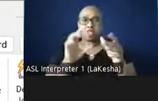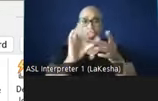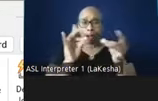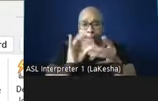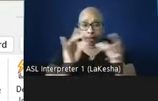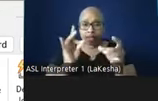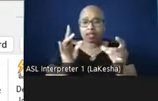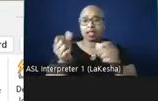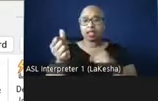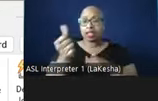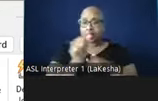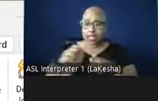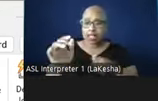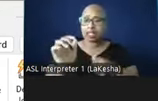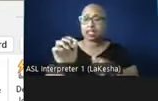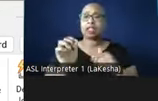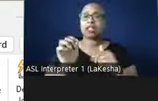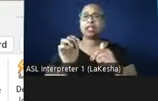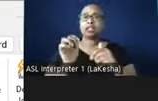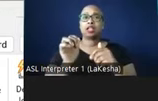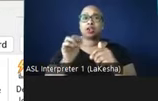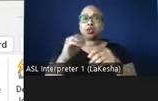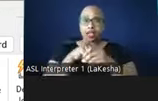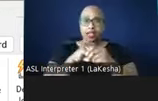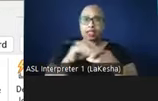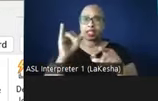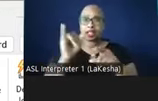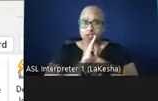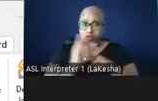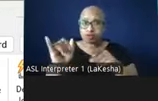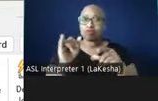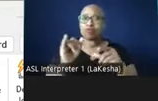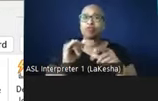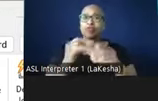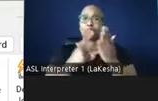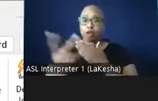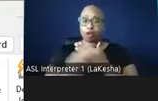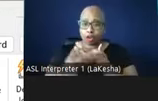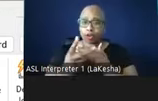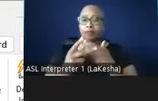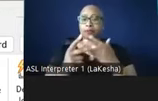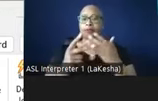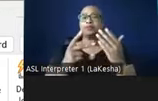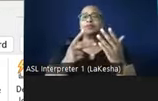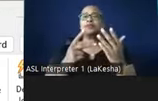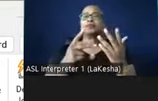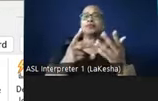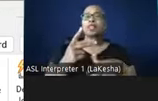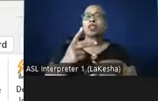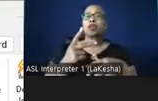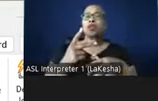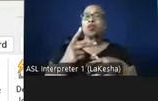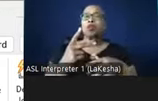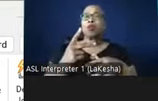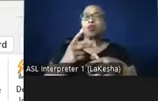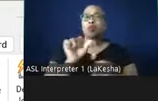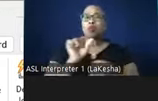attendees and in the internship programs, working with your hands is